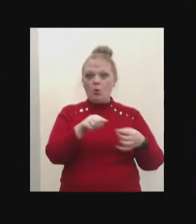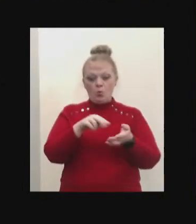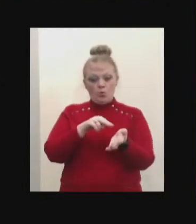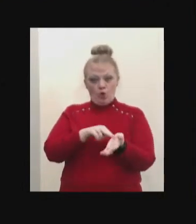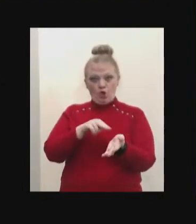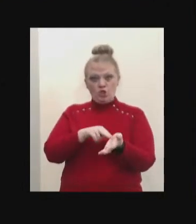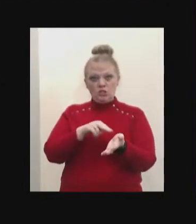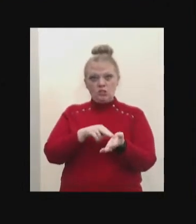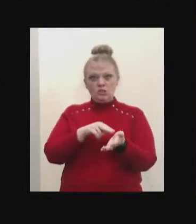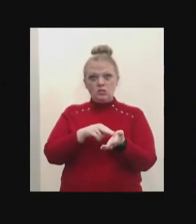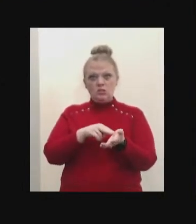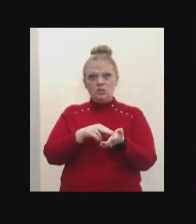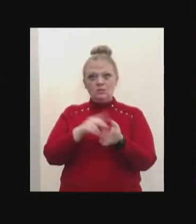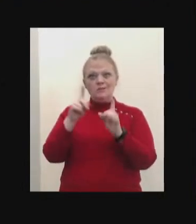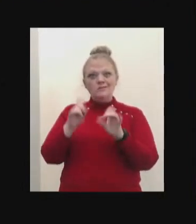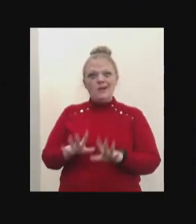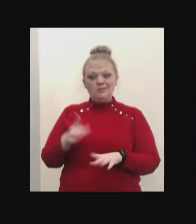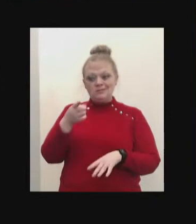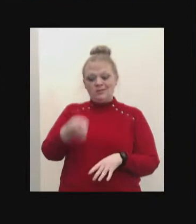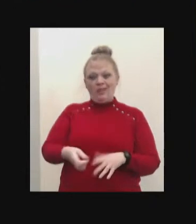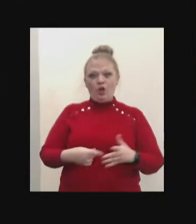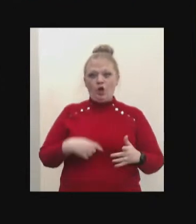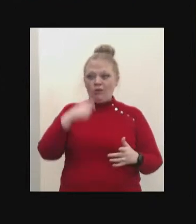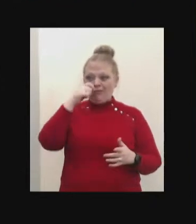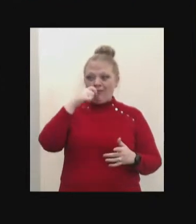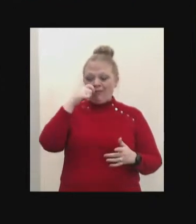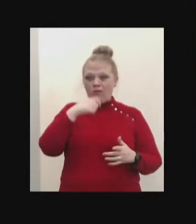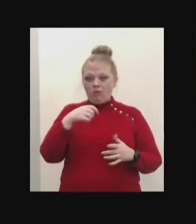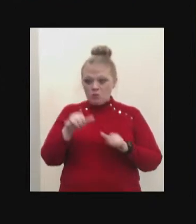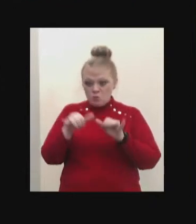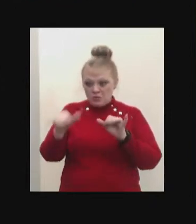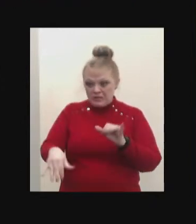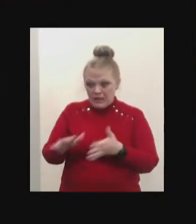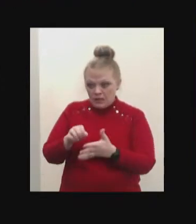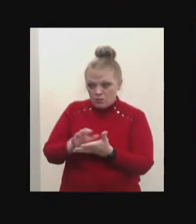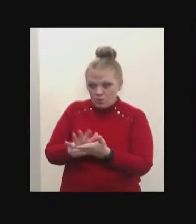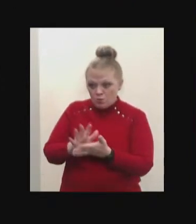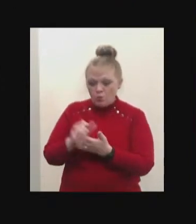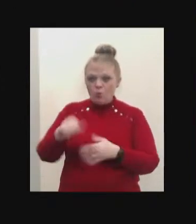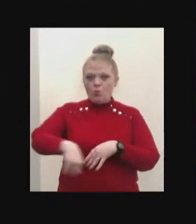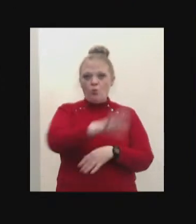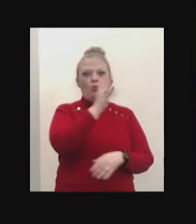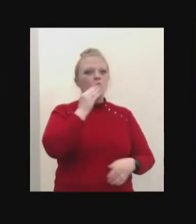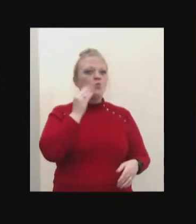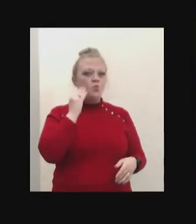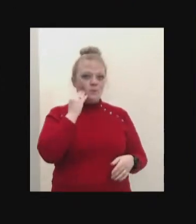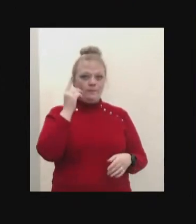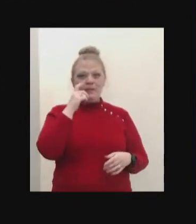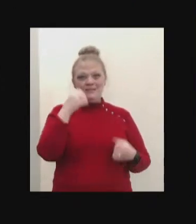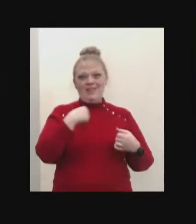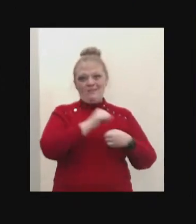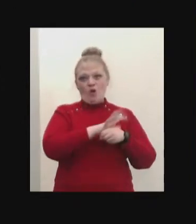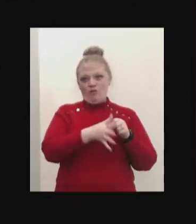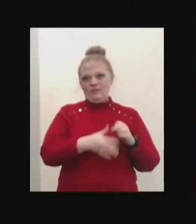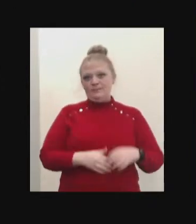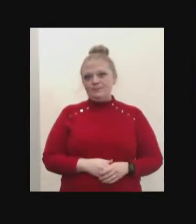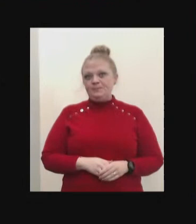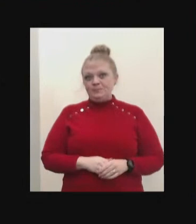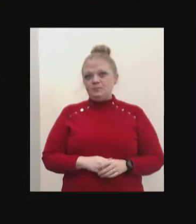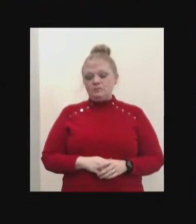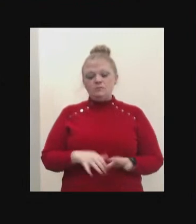right there so they'll know if they can stay in school or if they have to go home because they have COVID-19. Remember,